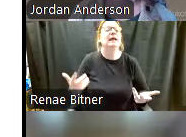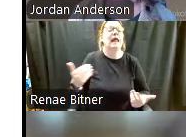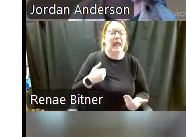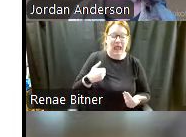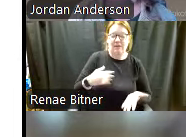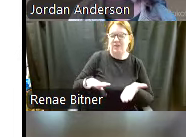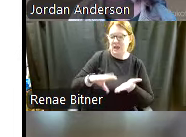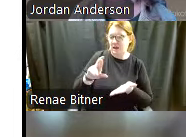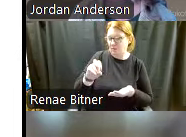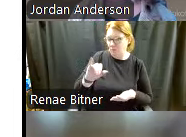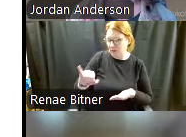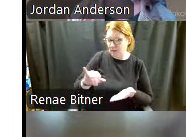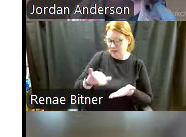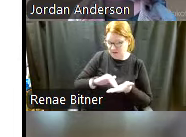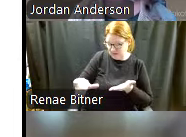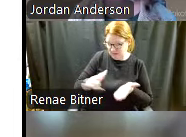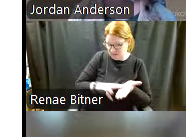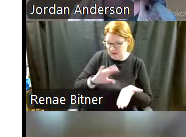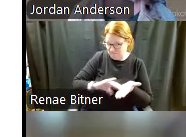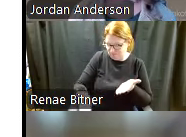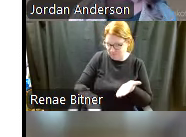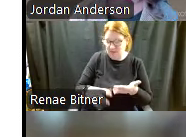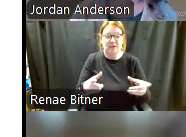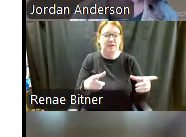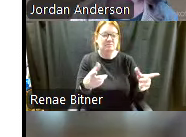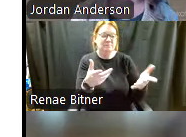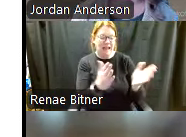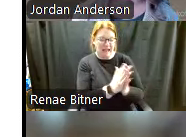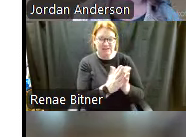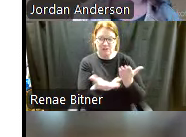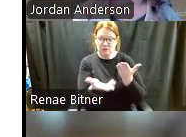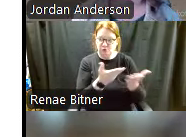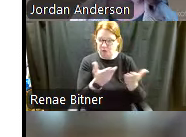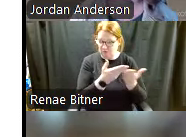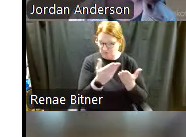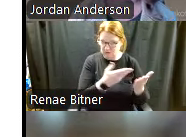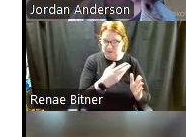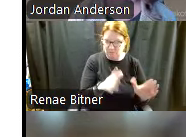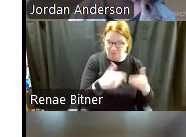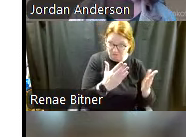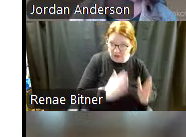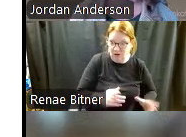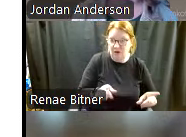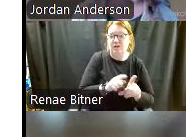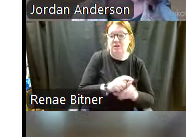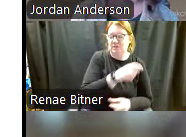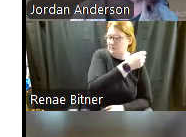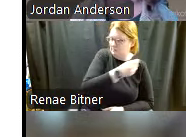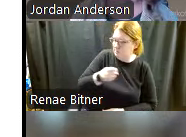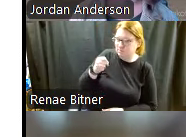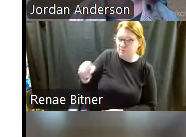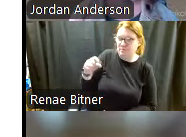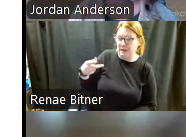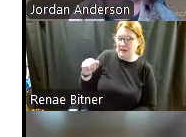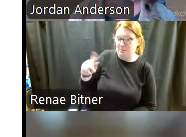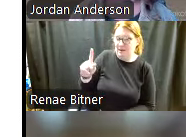to your service coordinator, and you know, get that child into the parent-infant program as soon as possible. We talk about